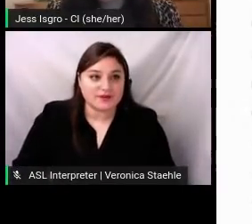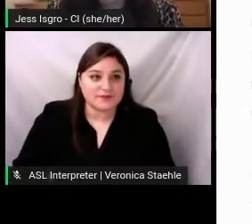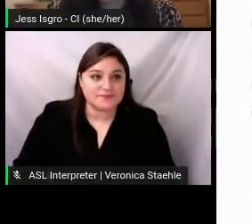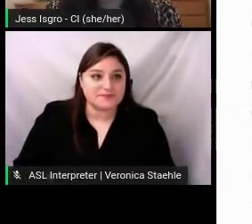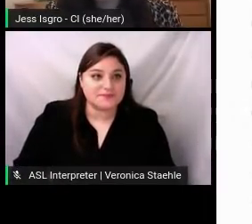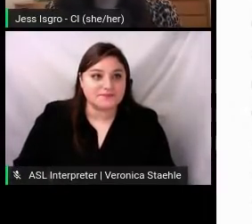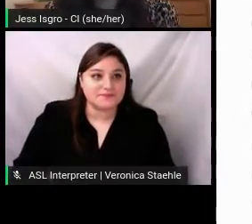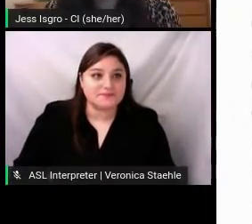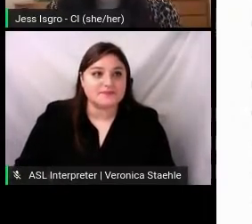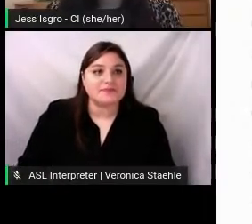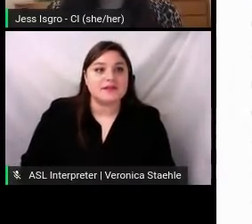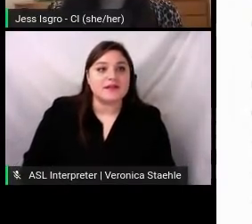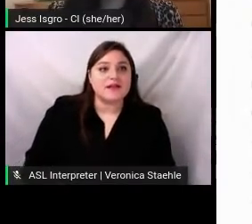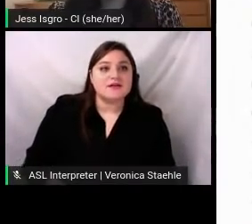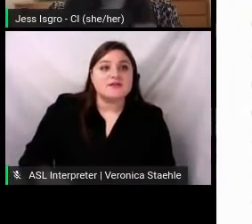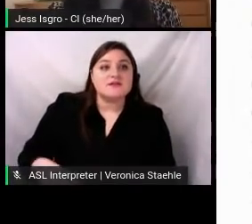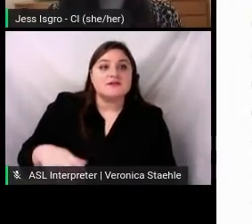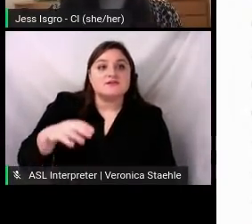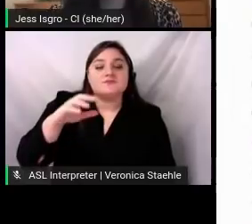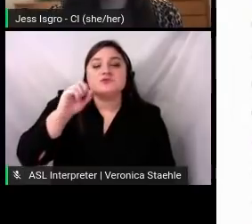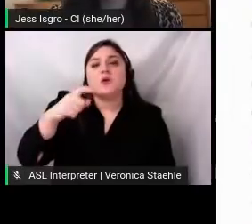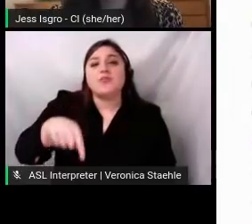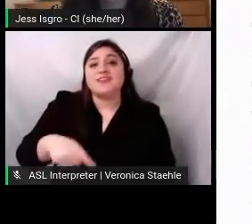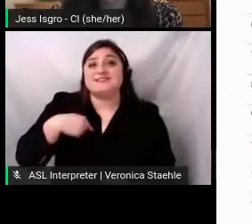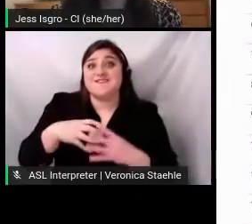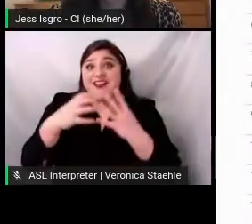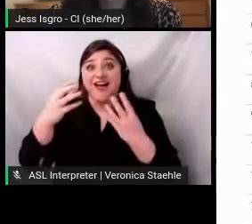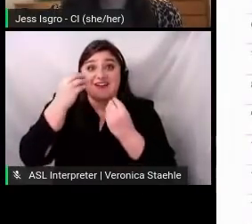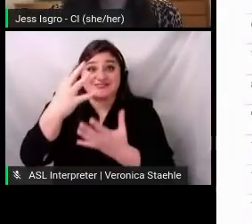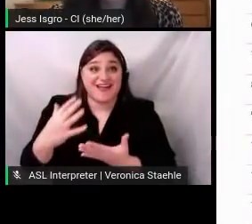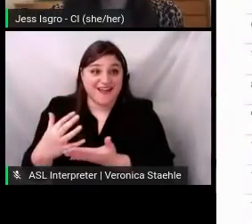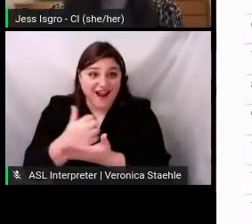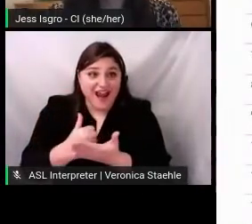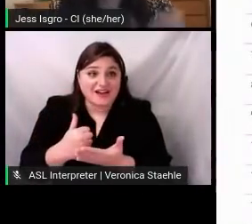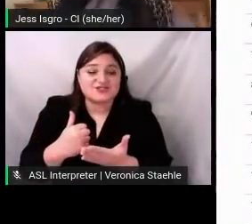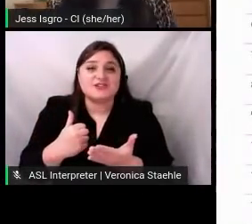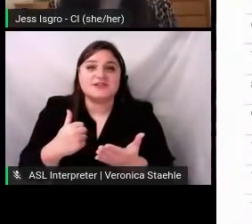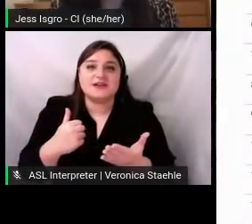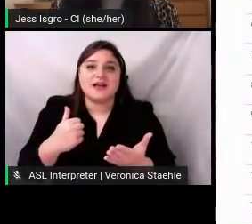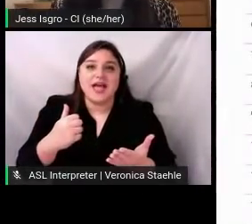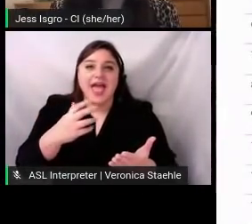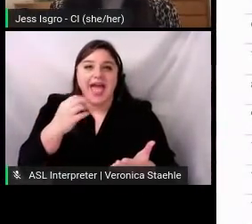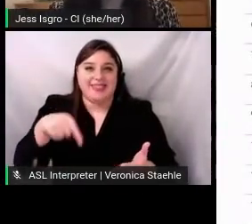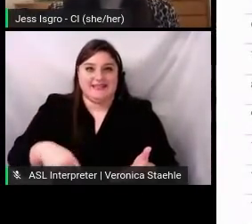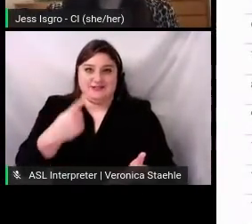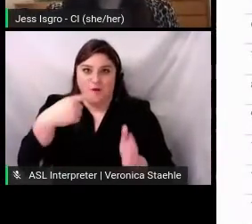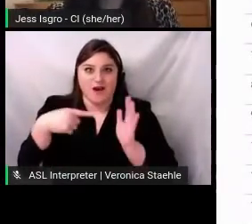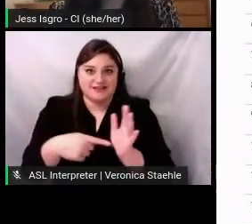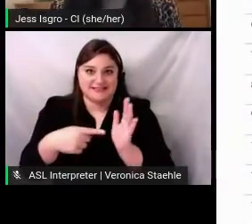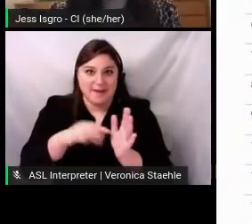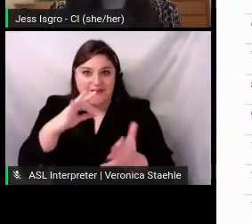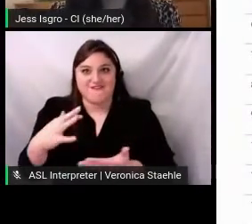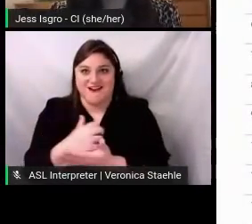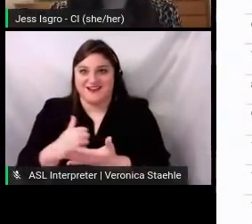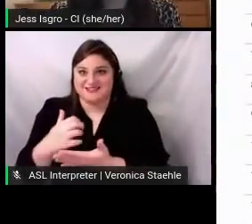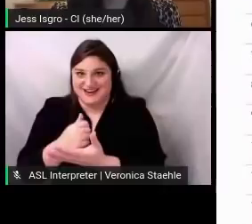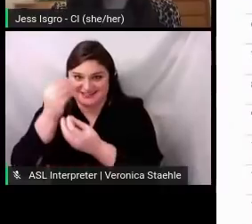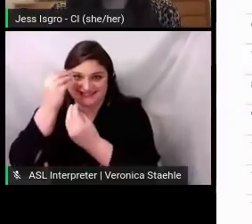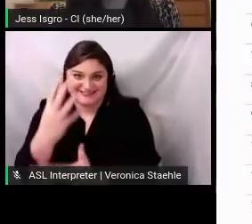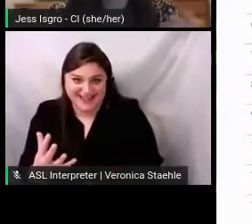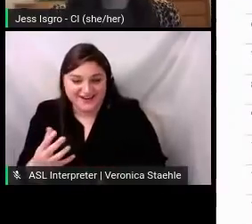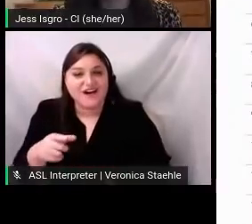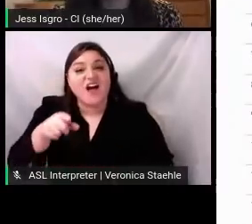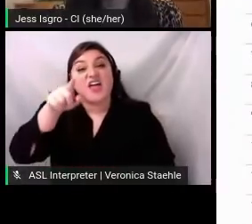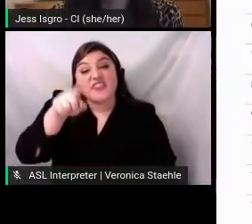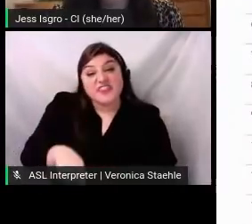Now, this isn't the analysis, right? It's just the data collection. And there are certainly a lot of different ways to collect the data. This is just one example of that, but it kind of gets at the heart of showing you